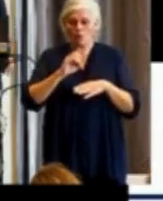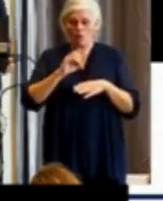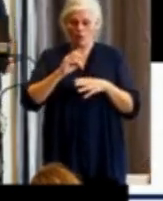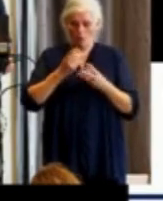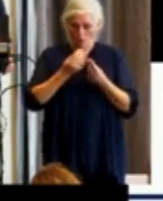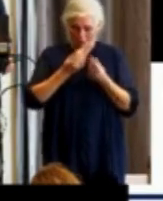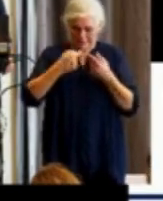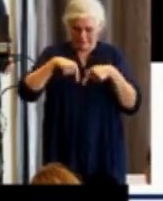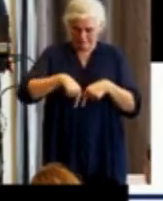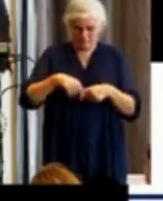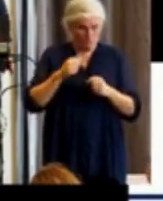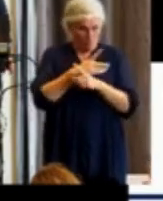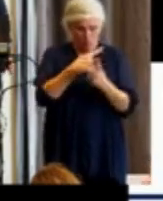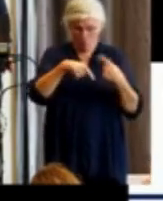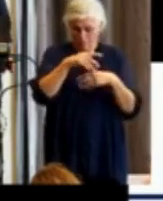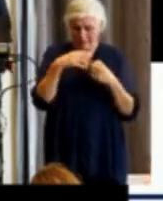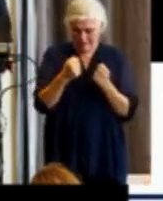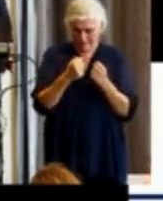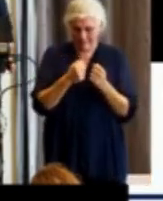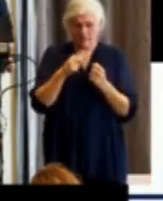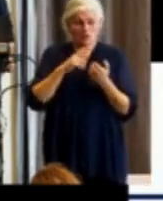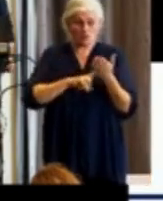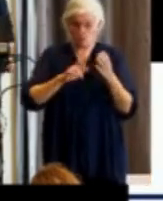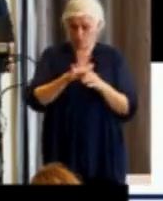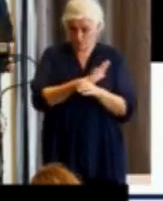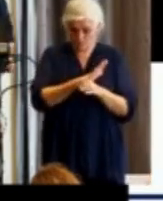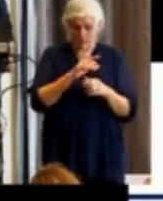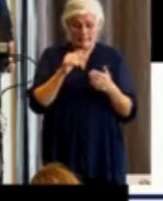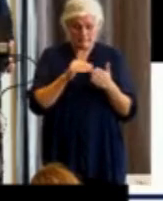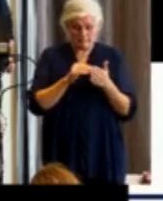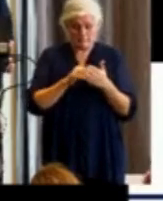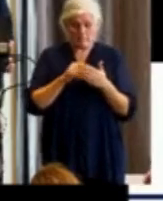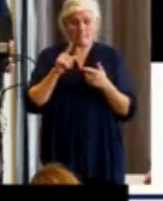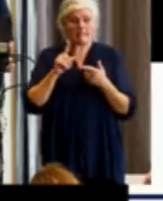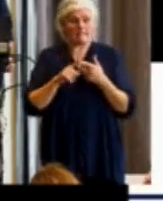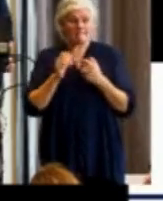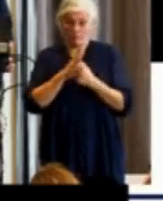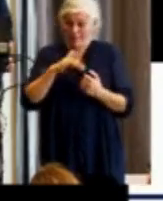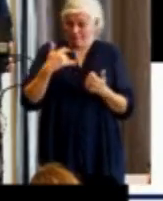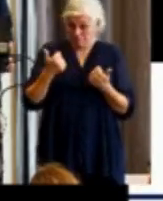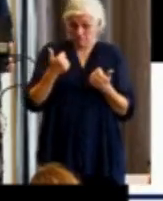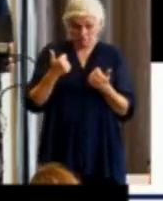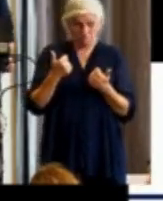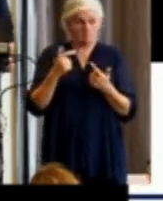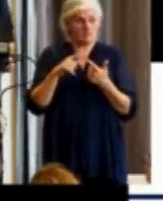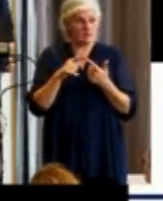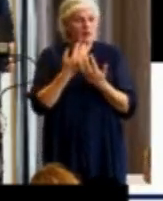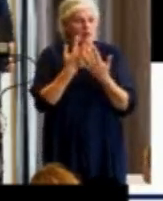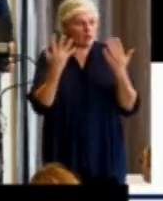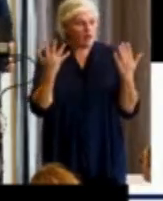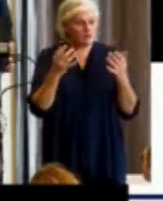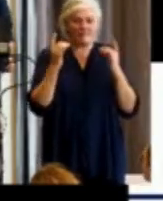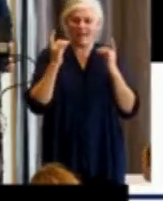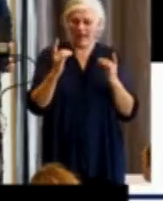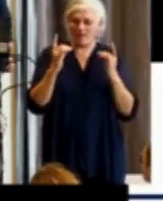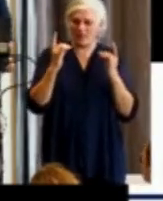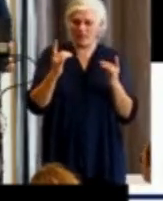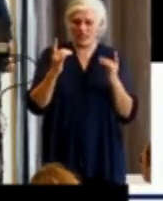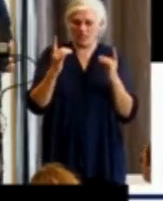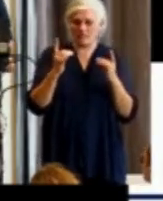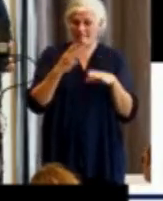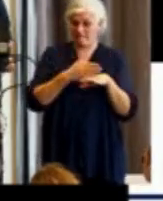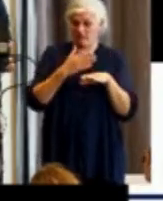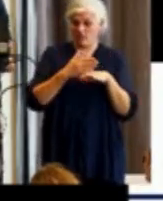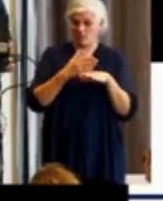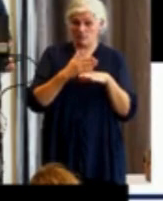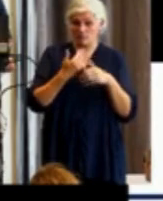it. It's very useful and very useful for life. So there's a lot of healthy functions